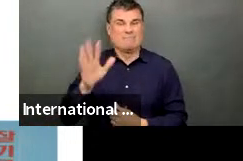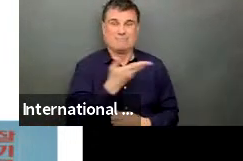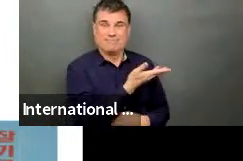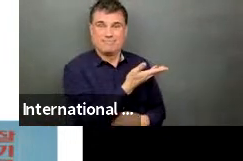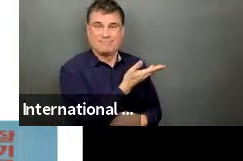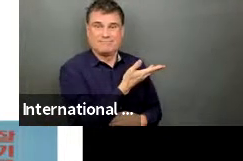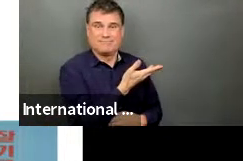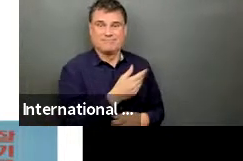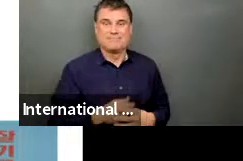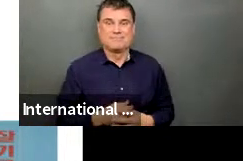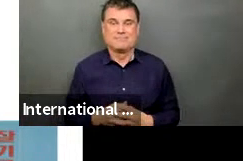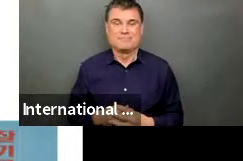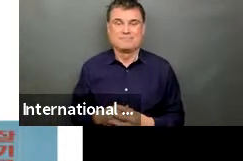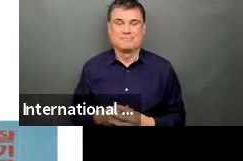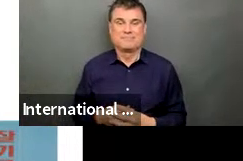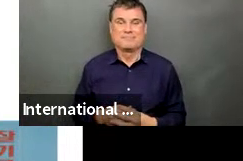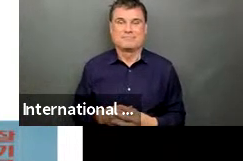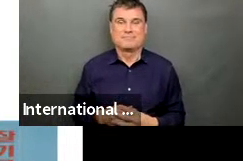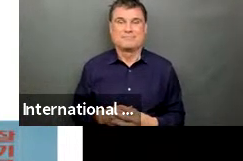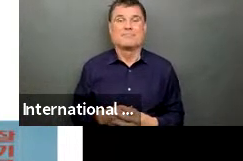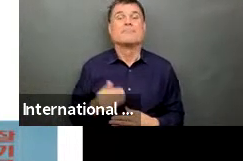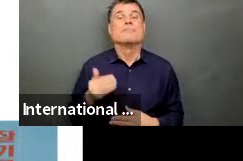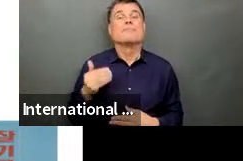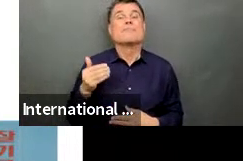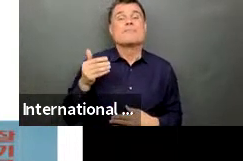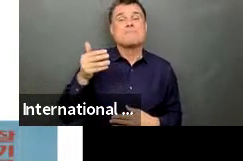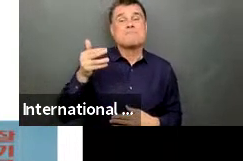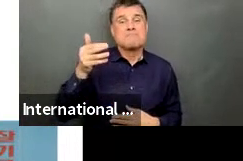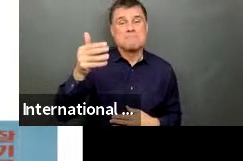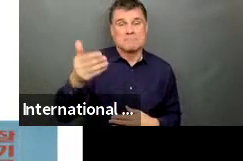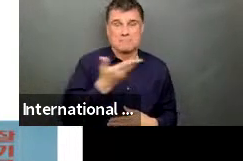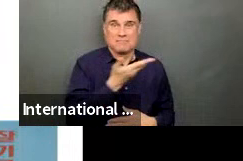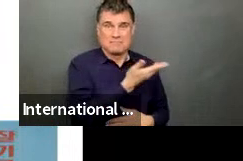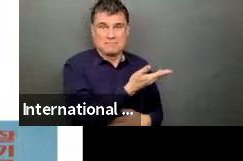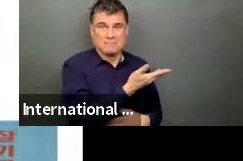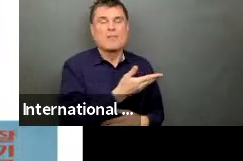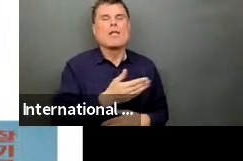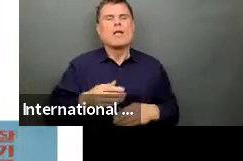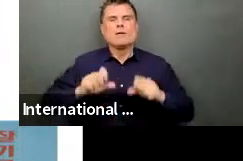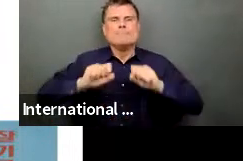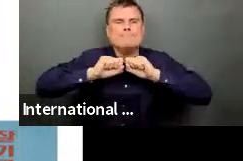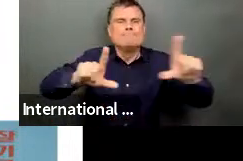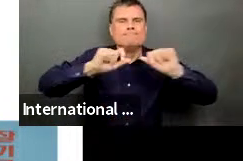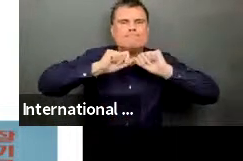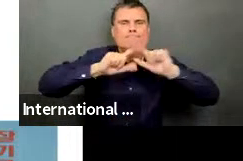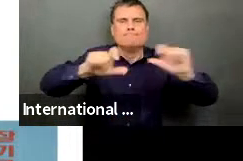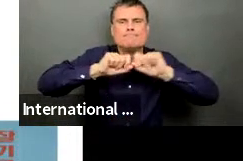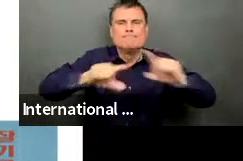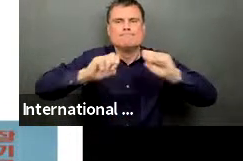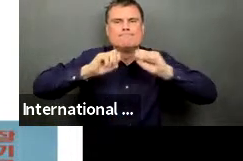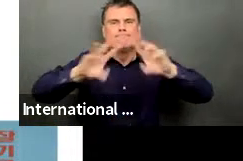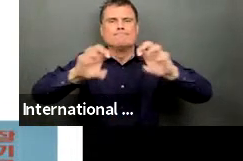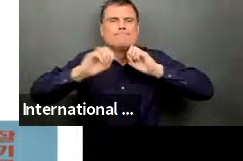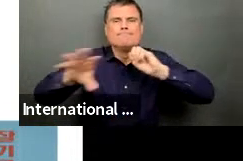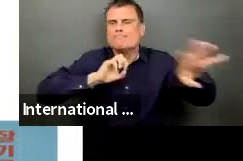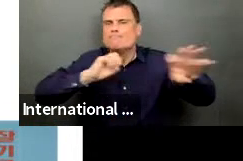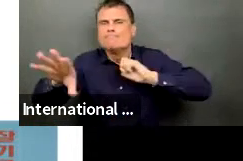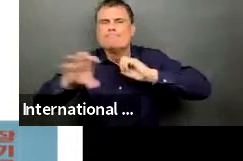The following slide depicts posters and slogans in the 70s and in